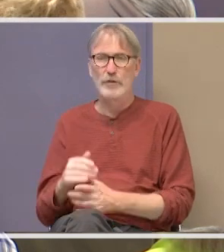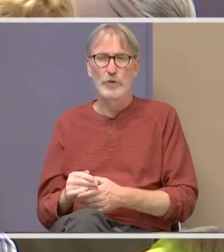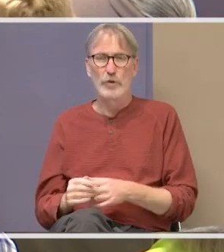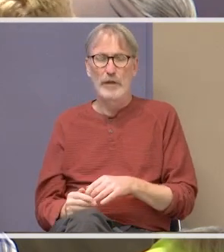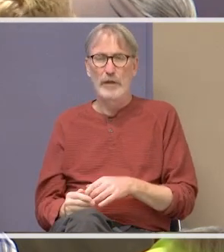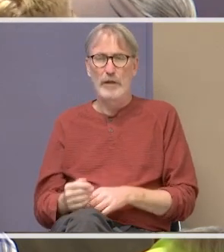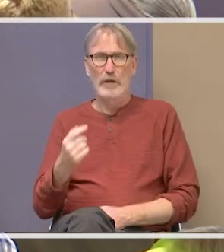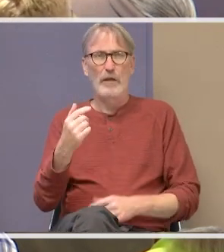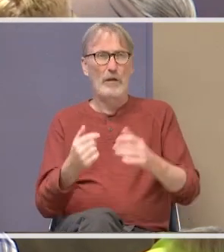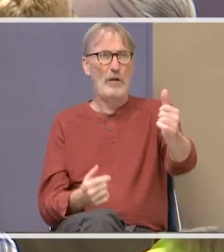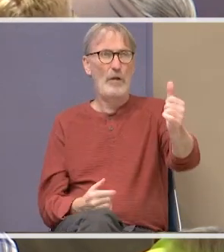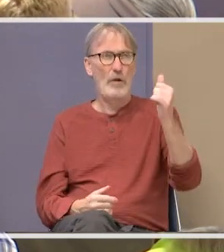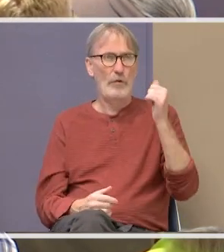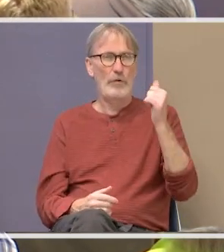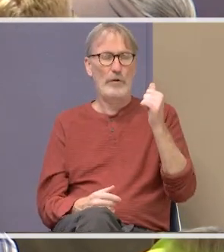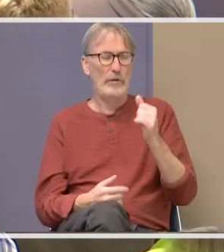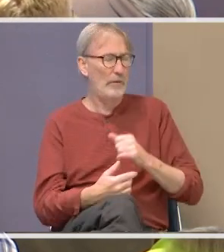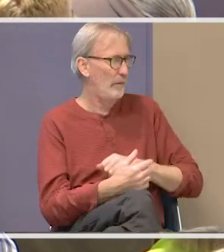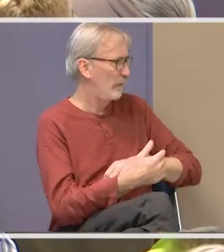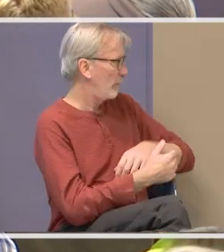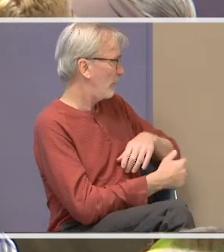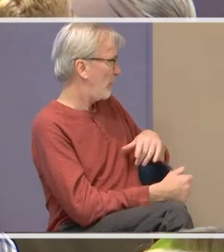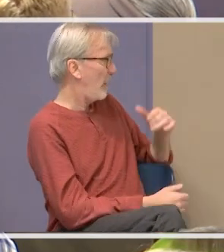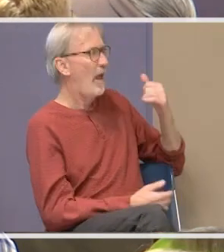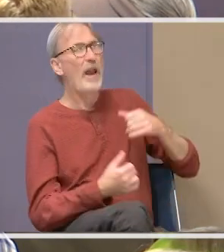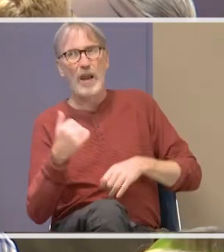left, can